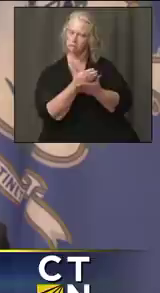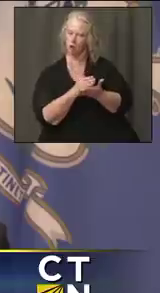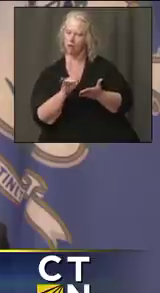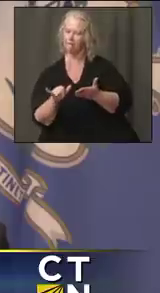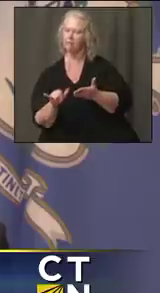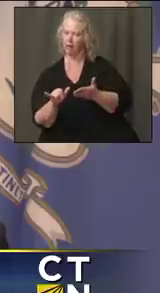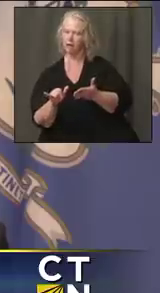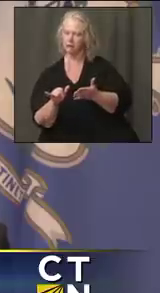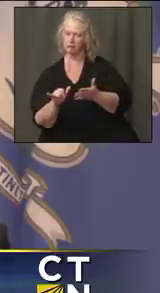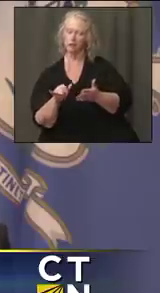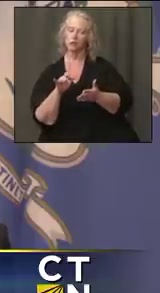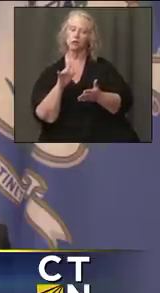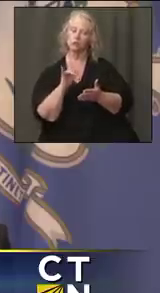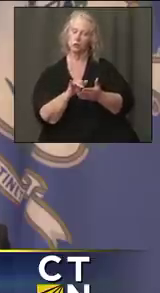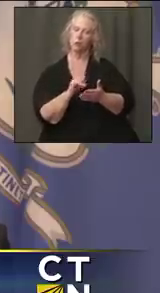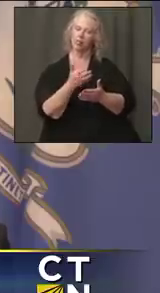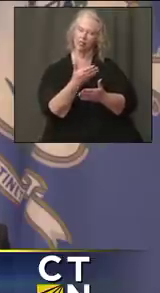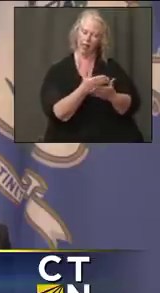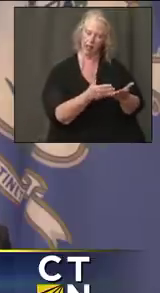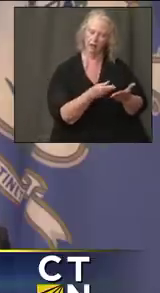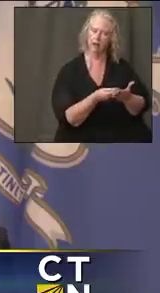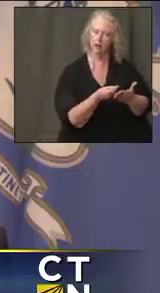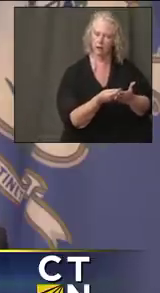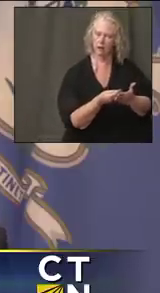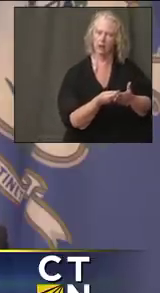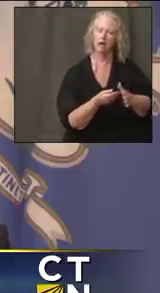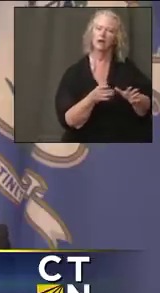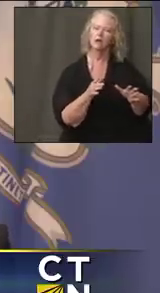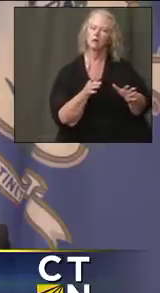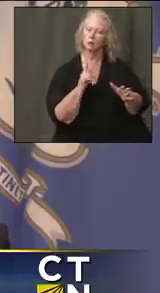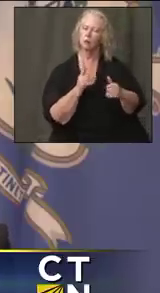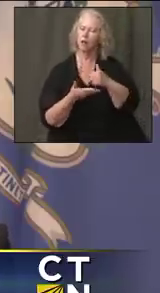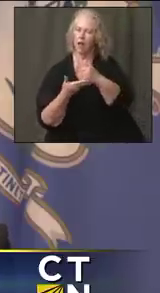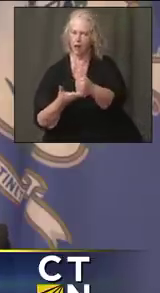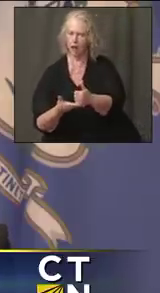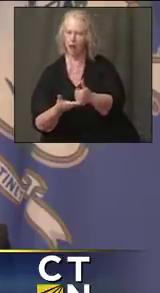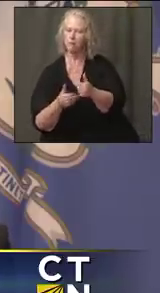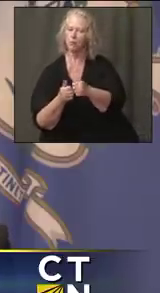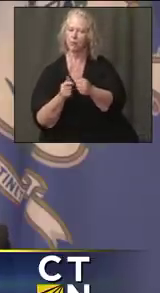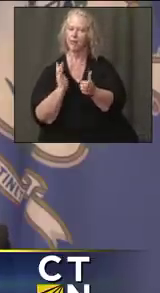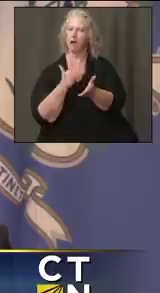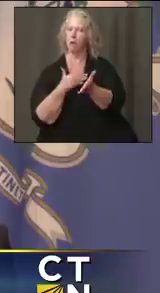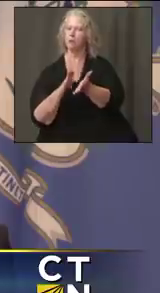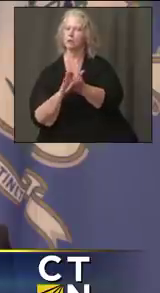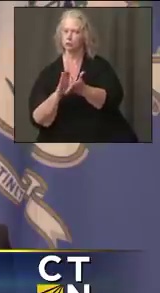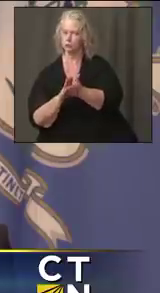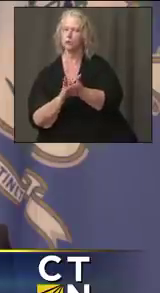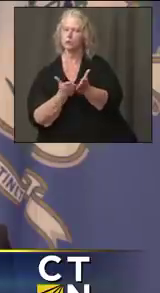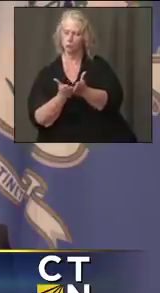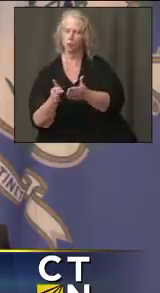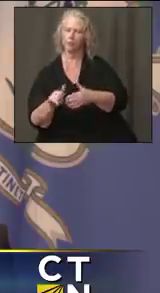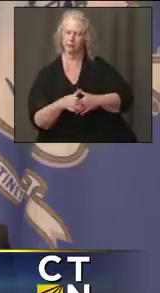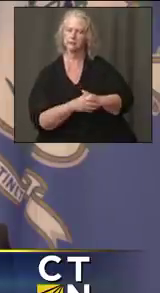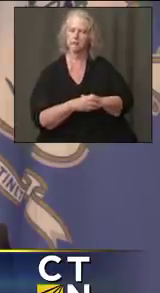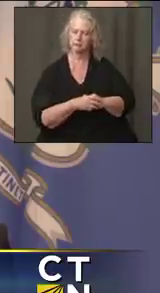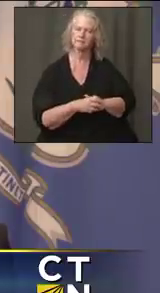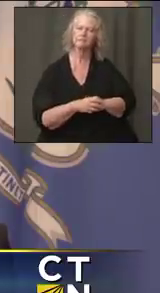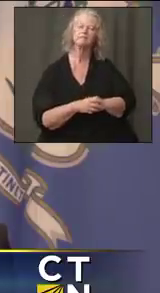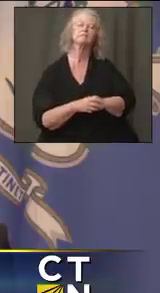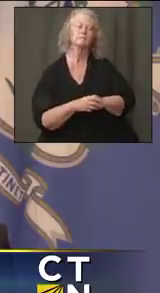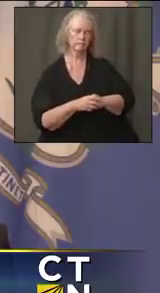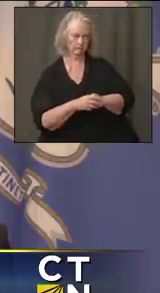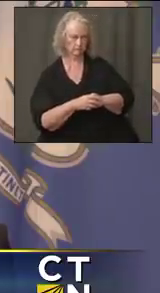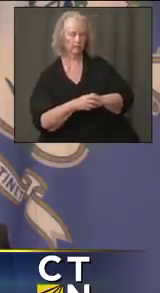will be some money over and above our normal ECS to help our schools power through the COVID crisis. Okay, and I've just